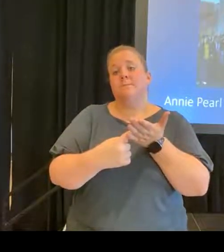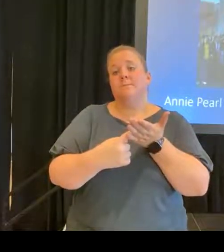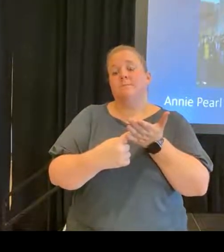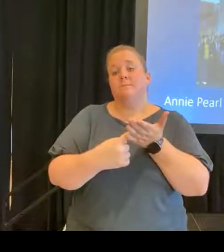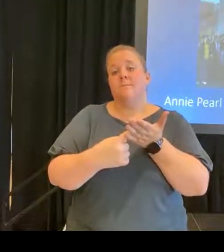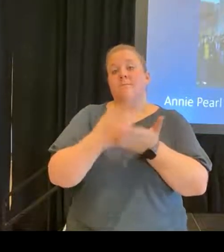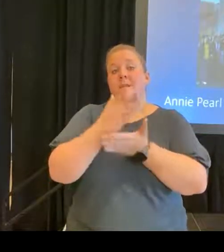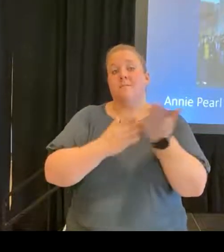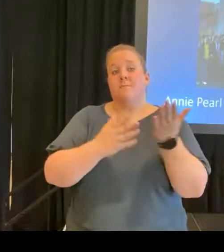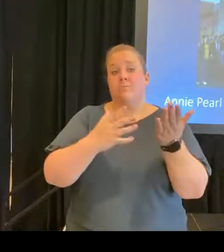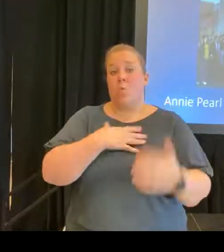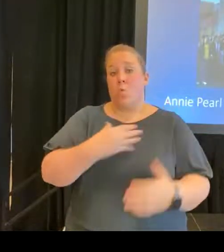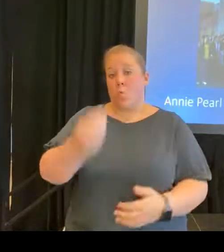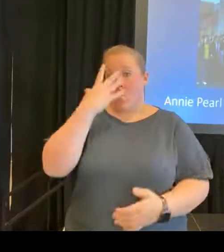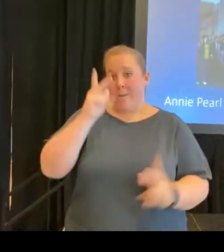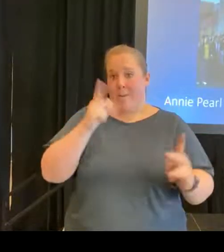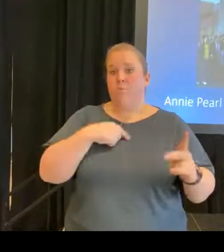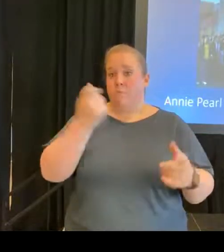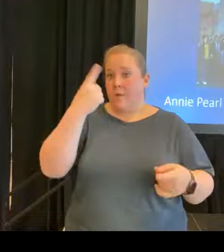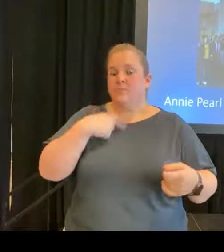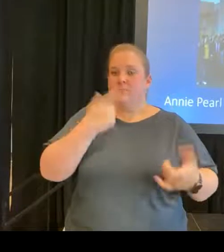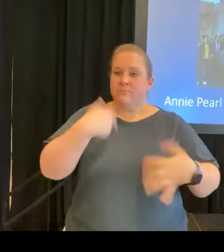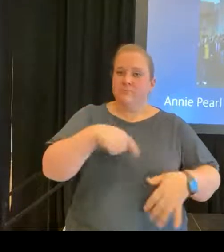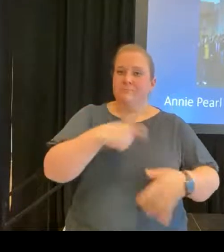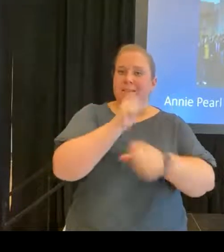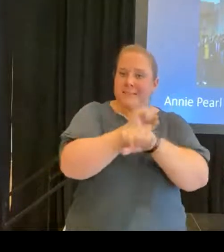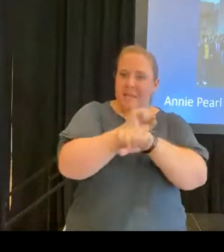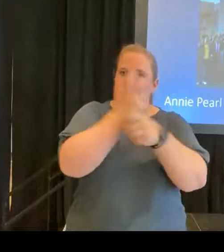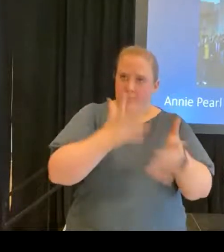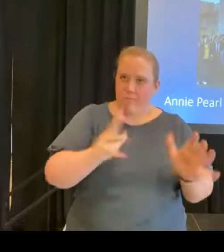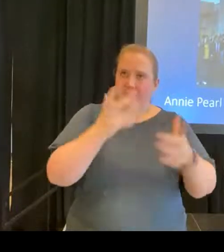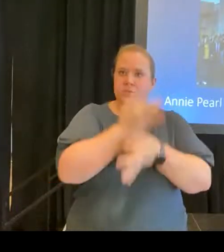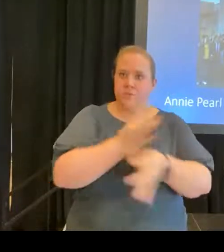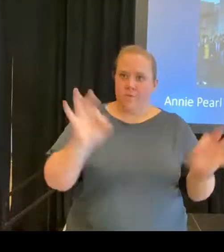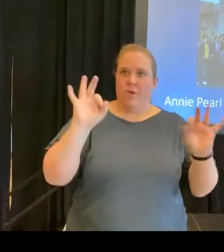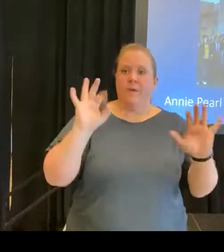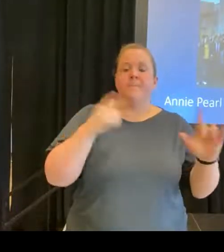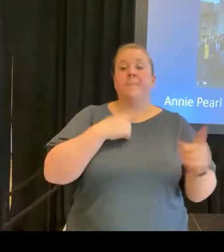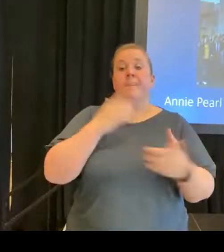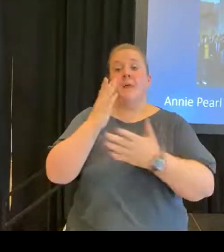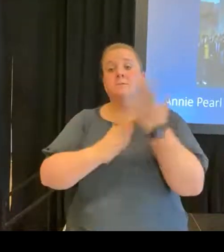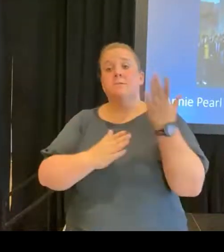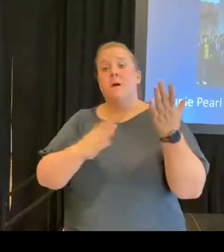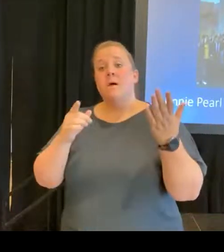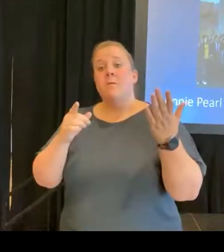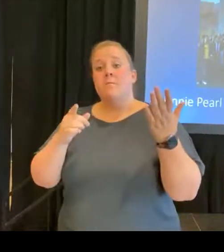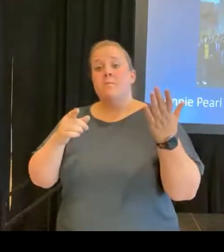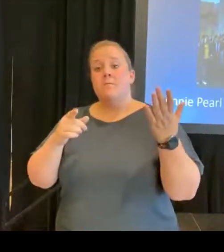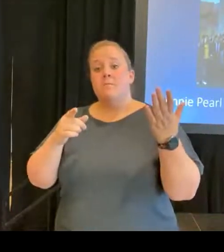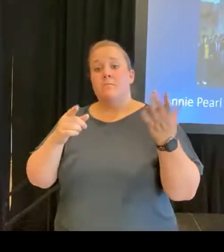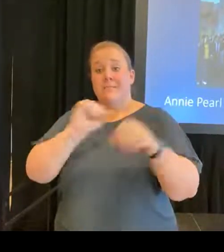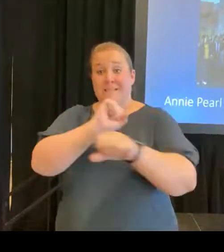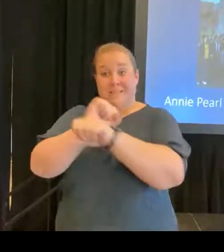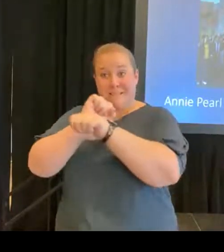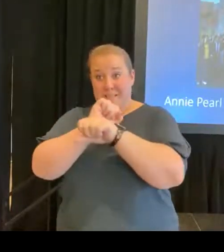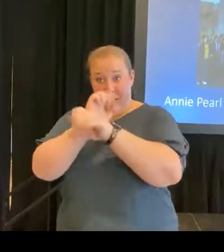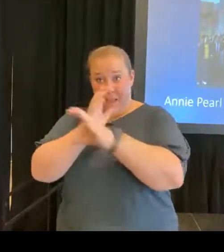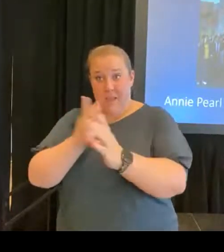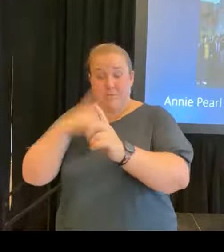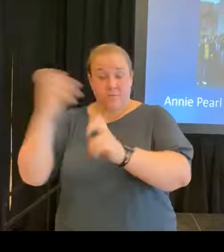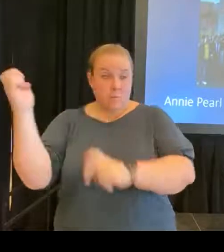some of the white people, once we were freed from slavery, some of the slaves went